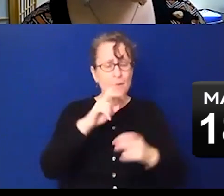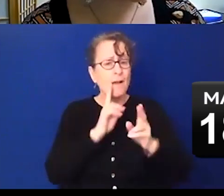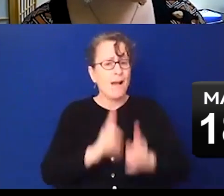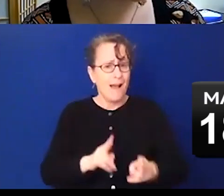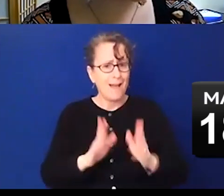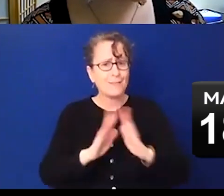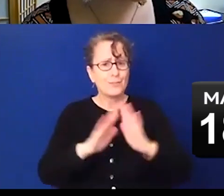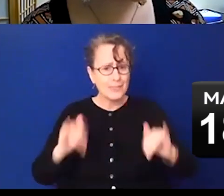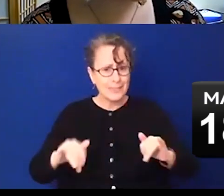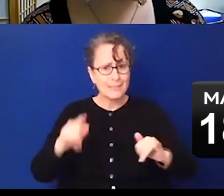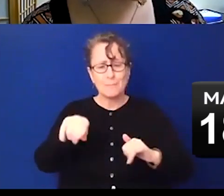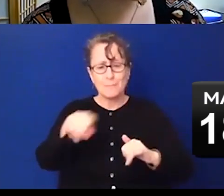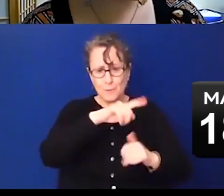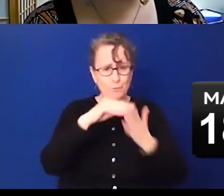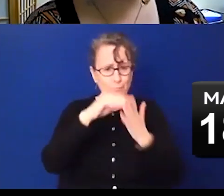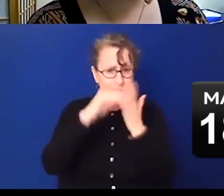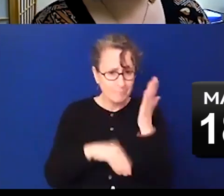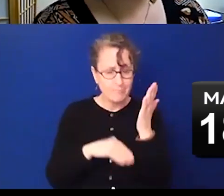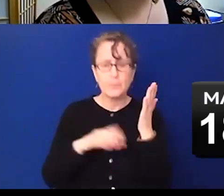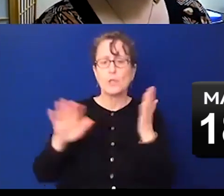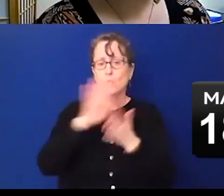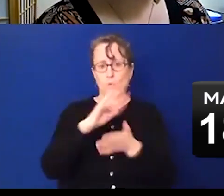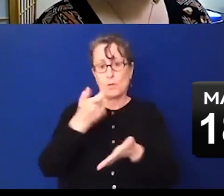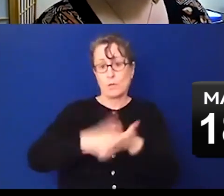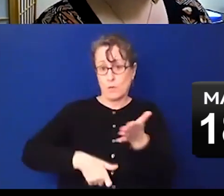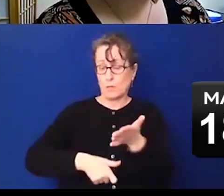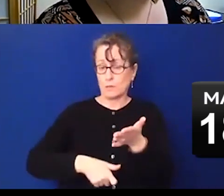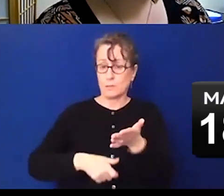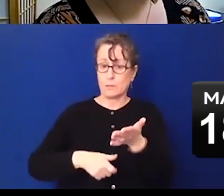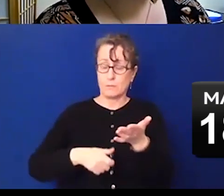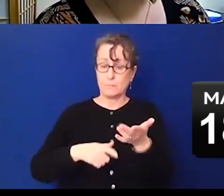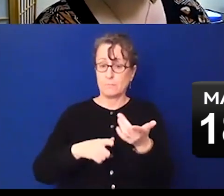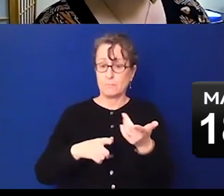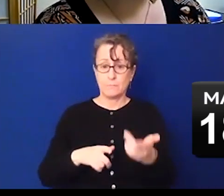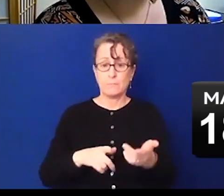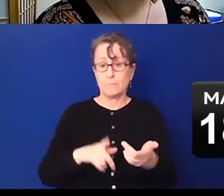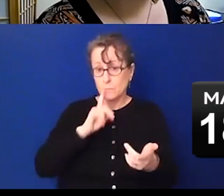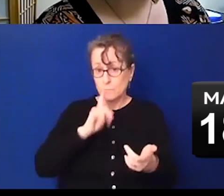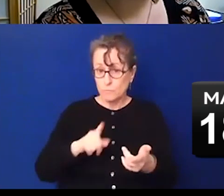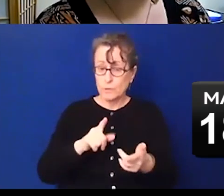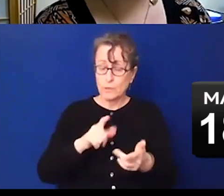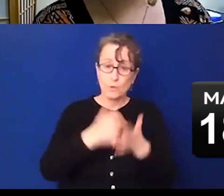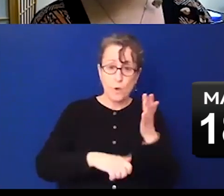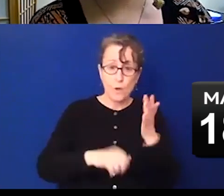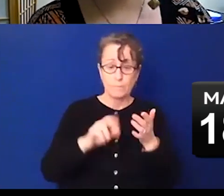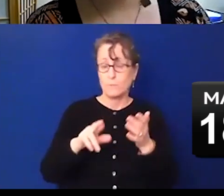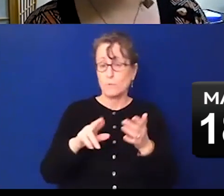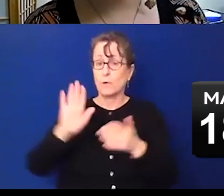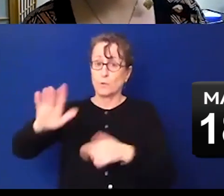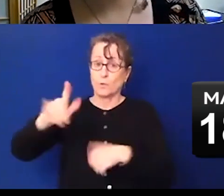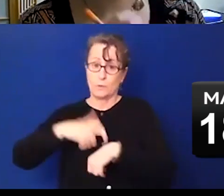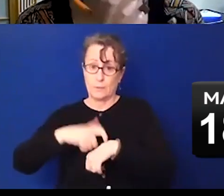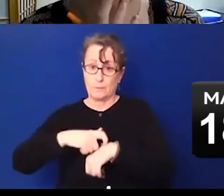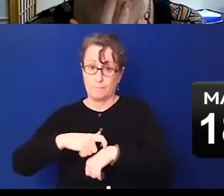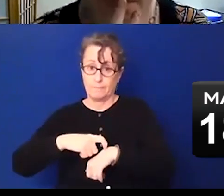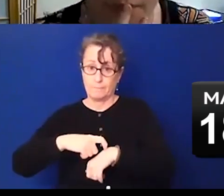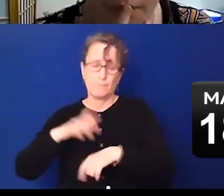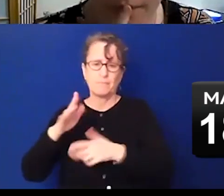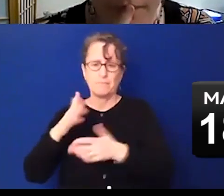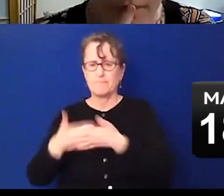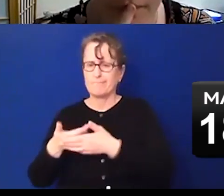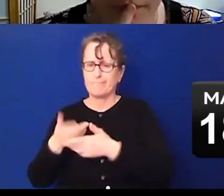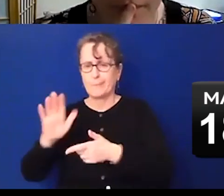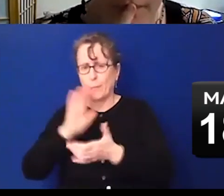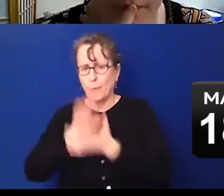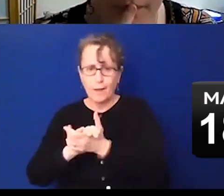what you incurred as an actual expense or an in-kind expense, if the in-kind expenses are allowed. But if we get into